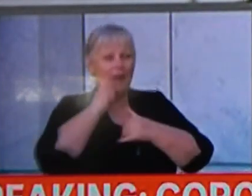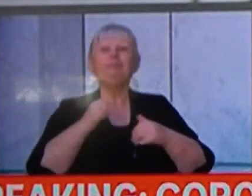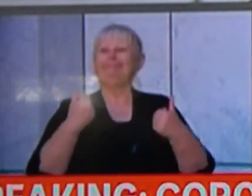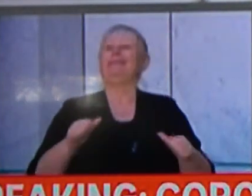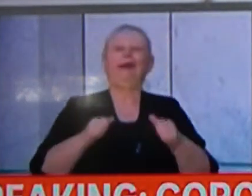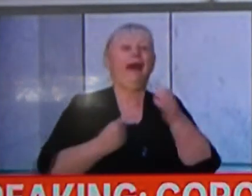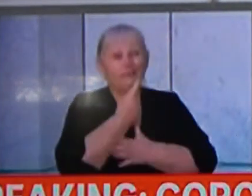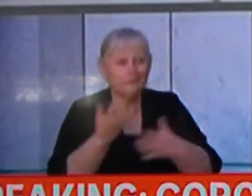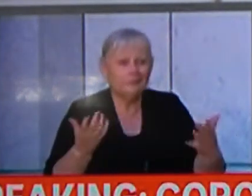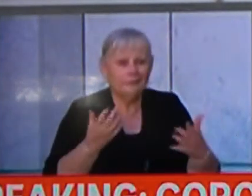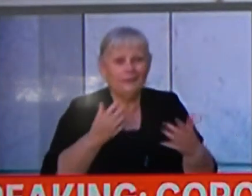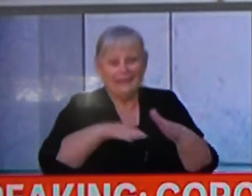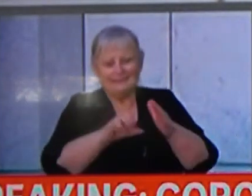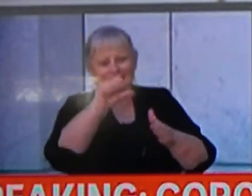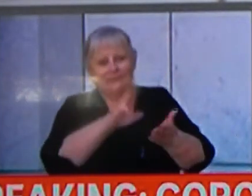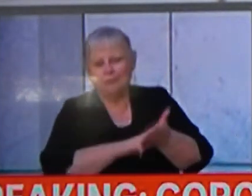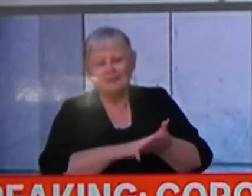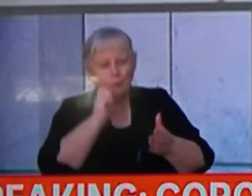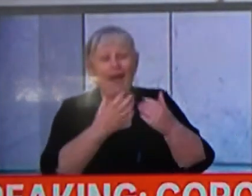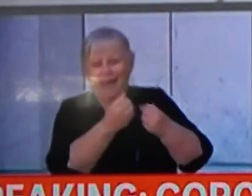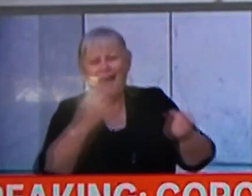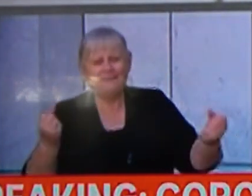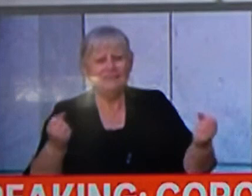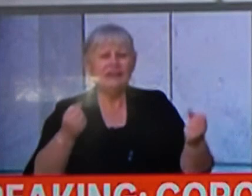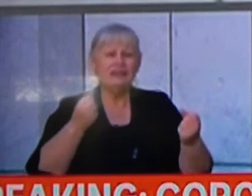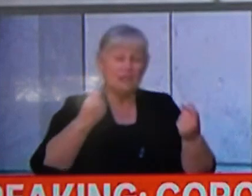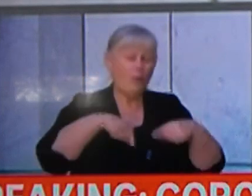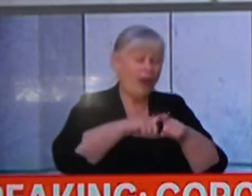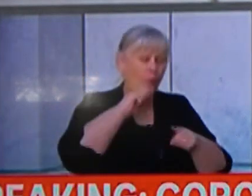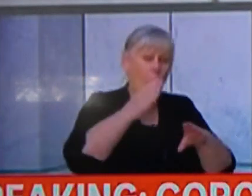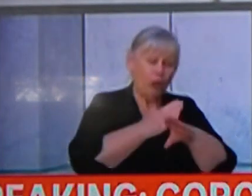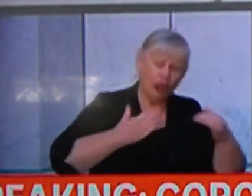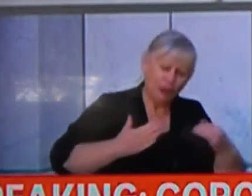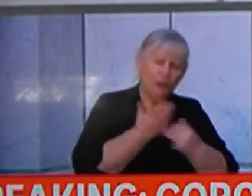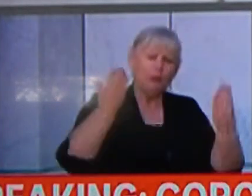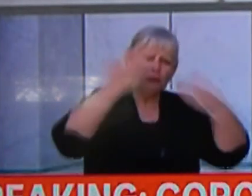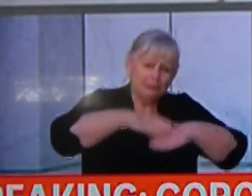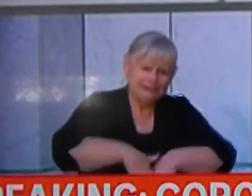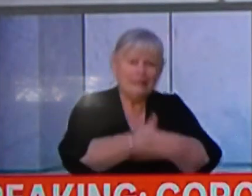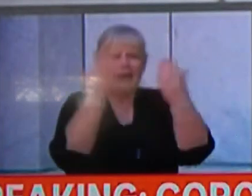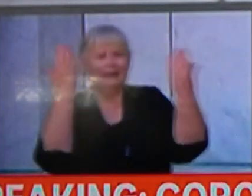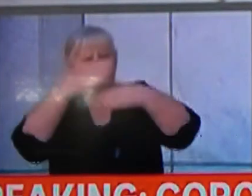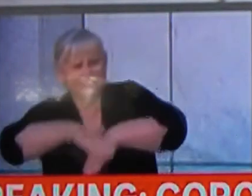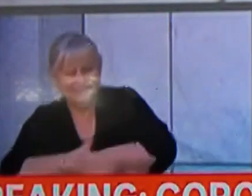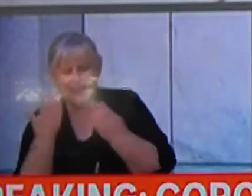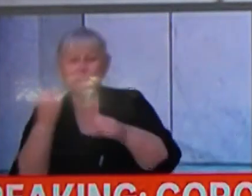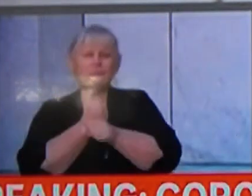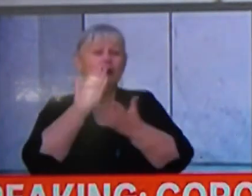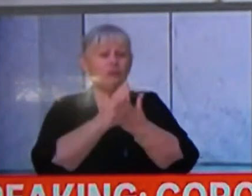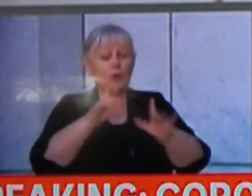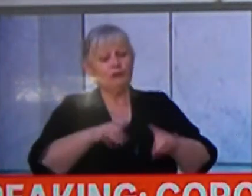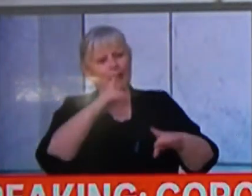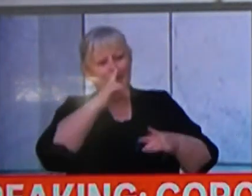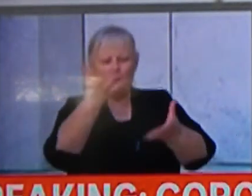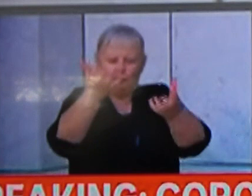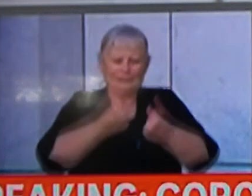may face over the next 6 months. And we will be working night and day to ensure that we bring forward the measures that Australia needs